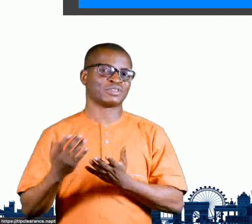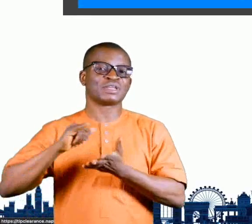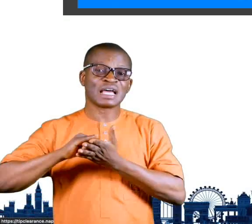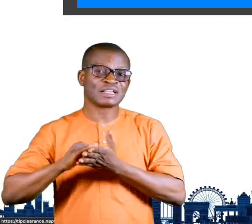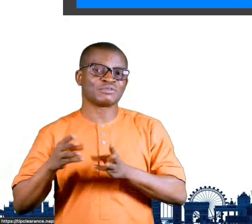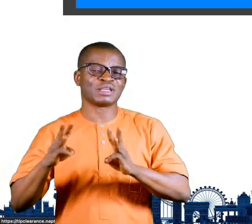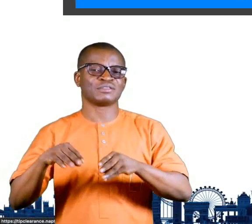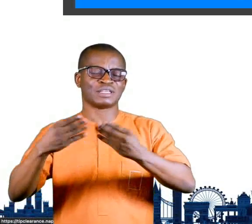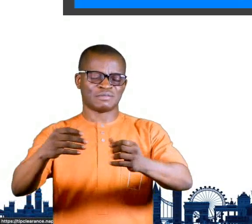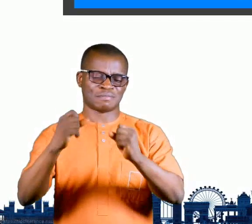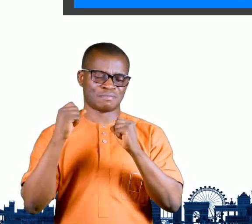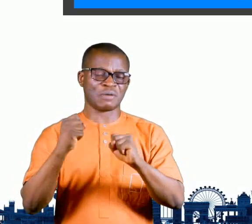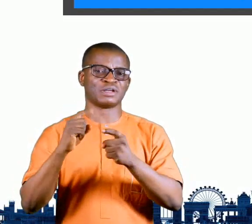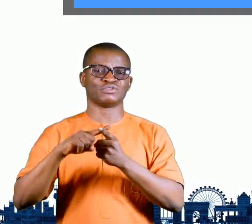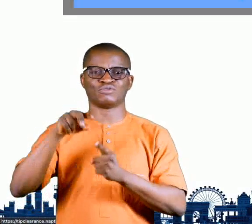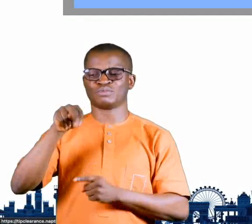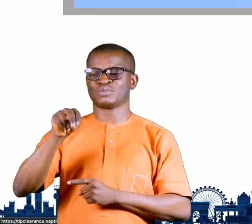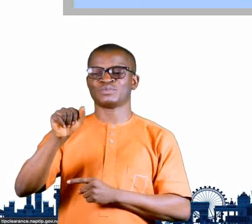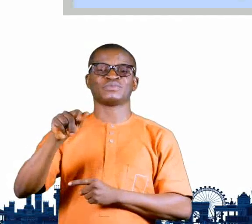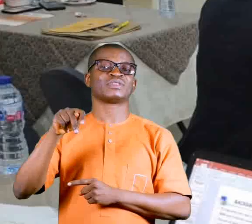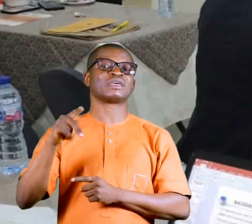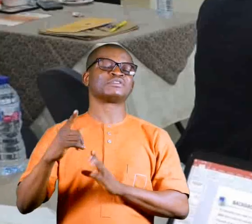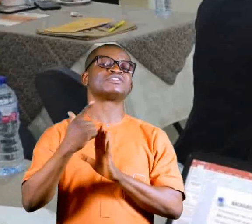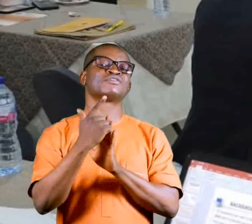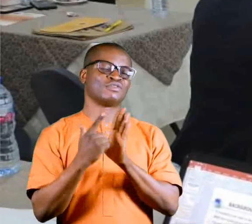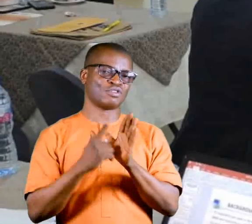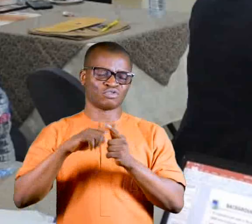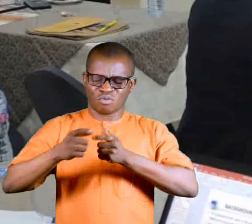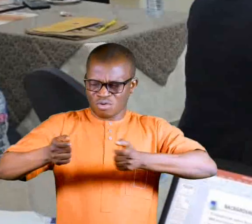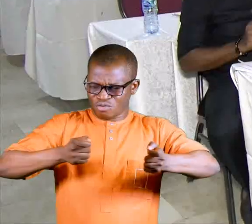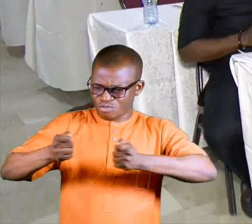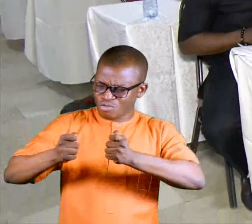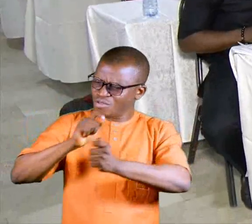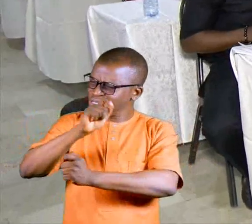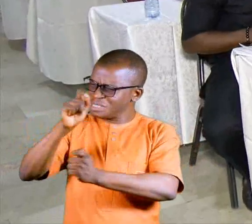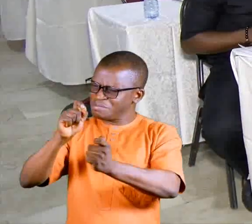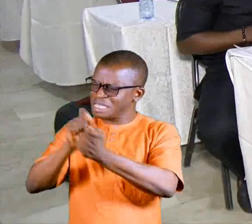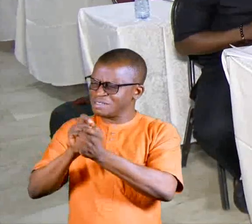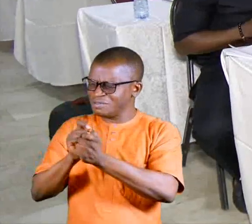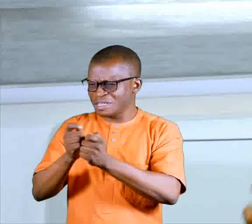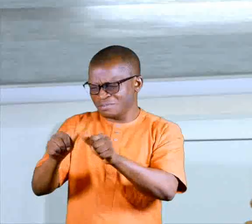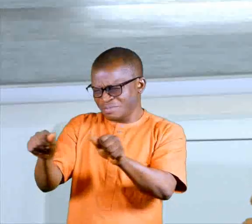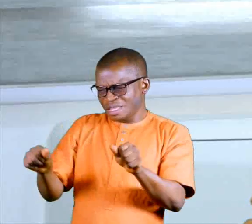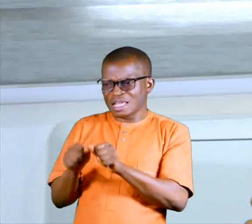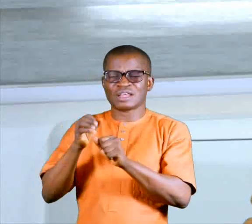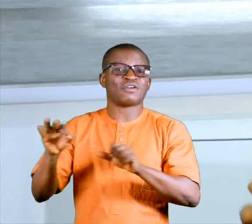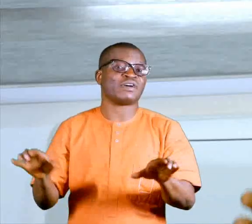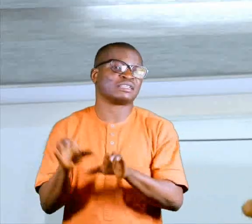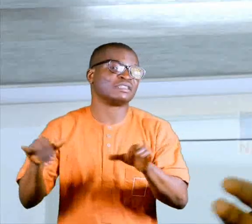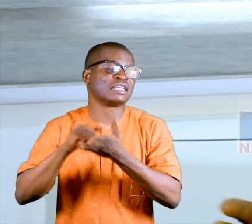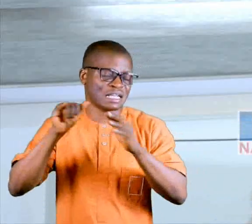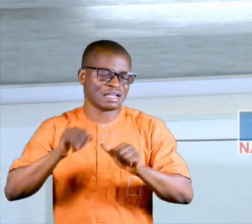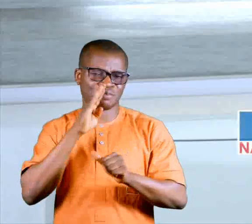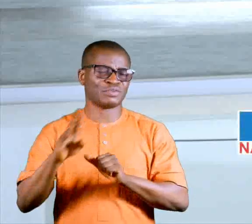giving strength to the NAPTIP Act. So controlling a specific line of activity